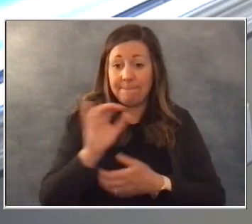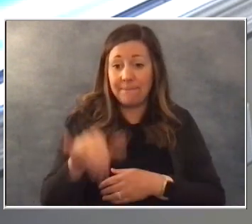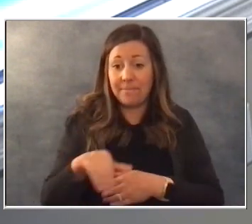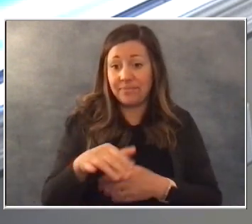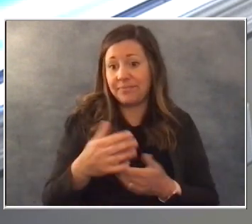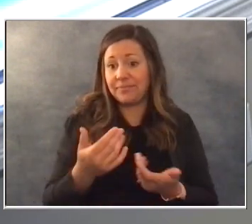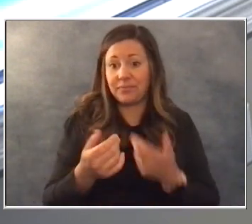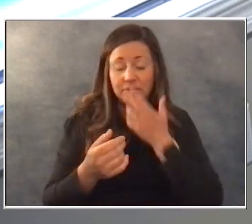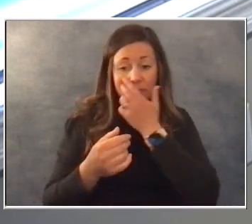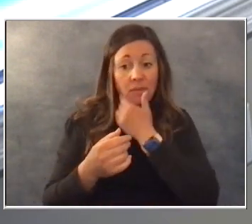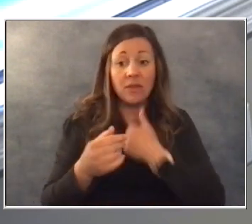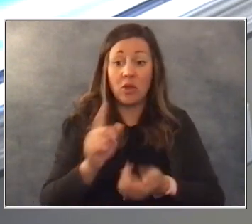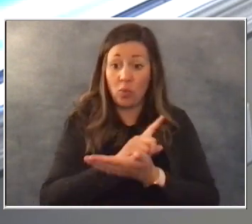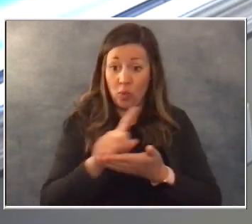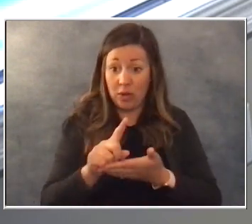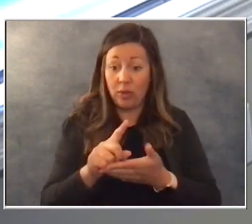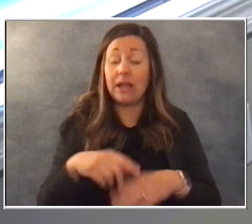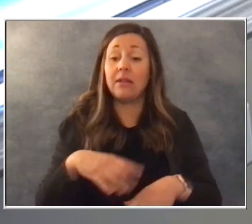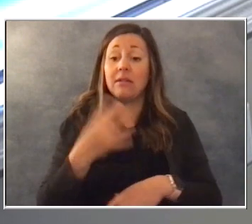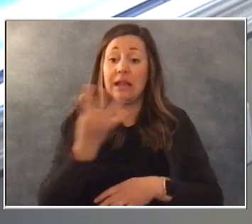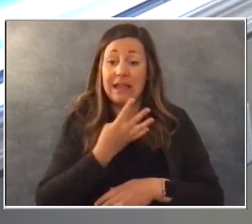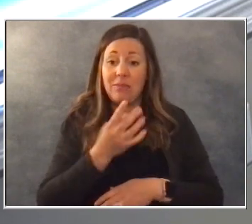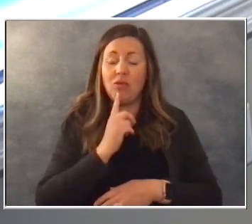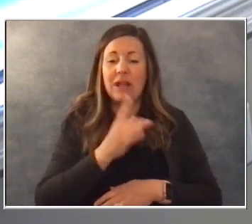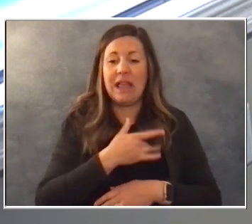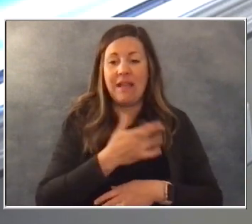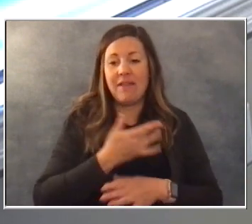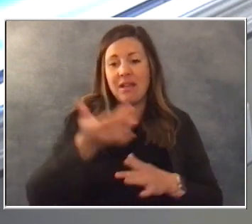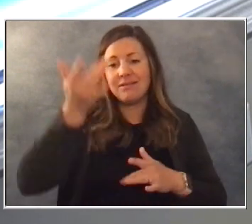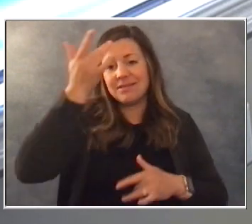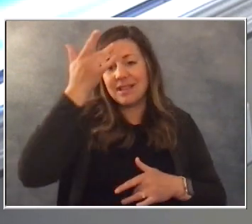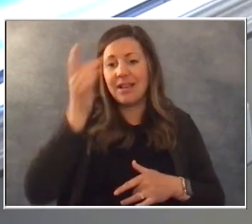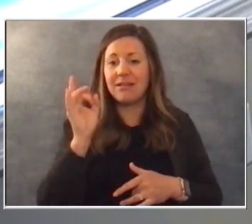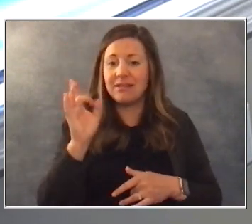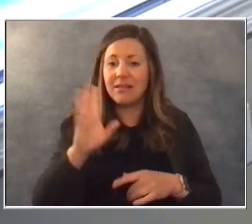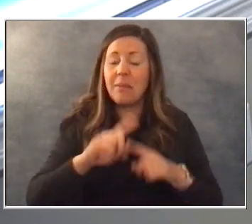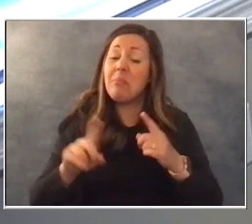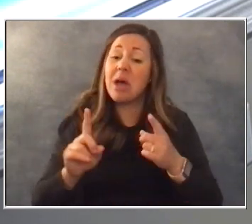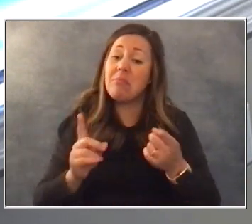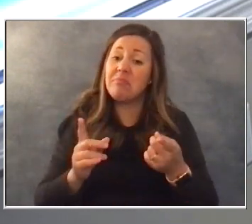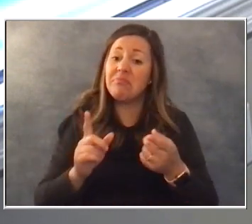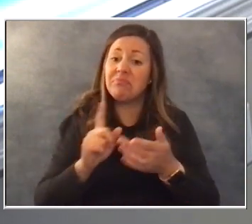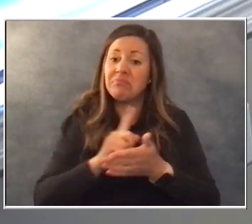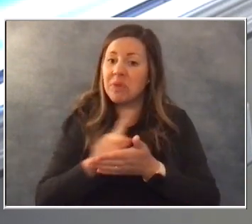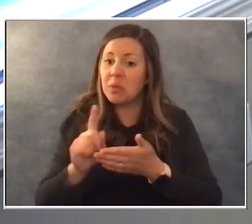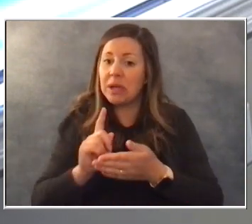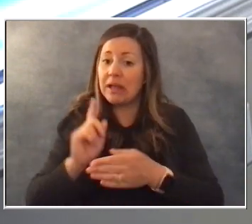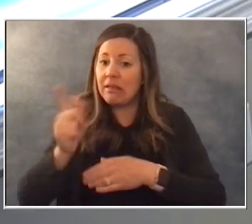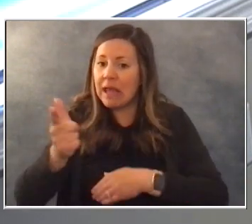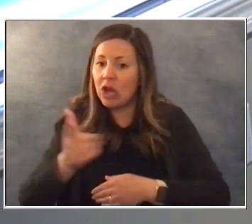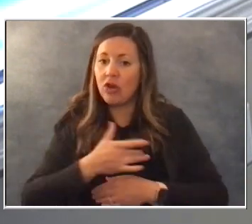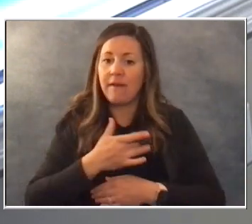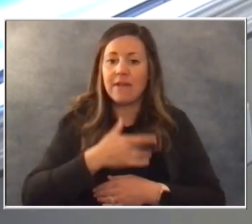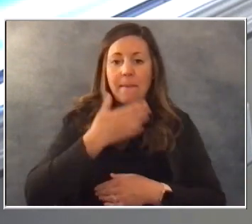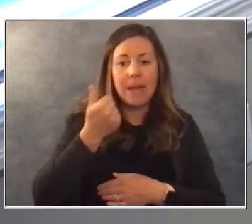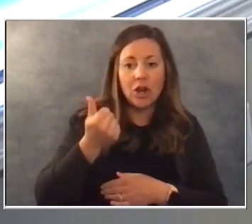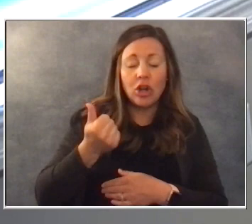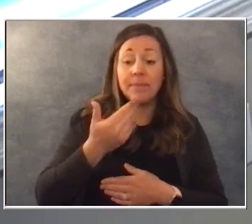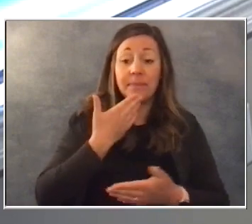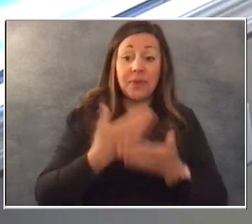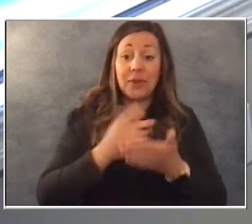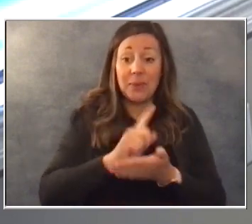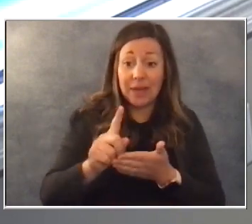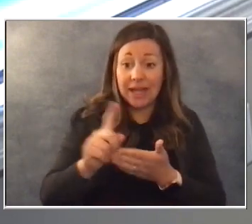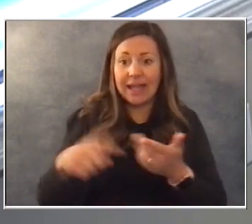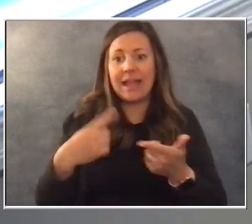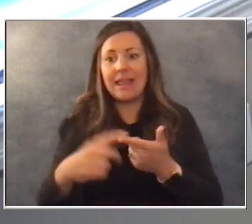week that I had chemo, I would feel pretty sick, but by a week later I was starting to feel better, and then I'd have a good week and then a